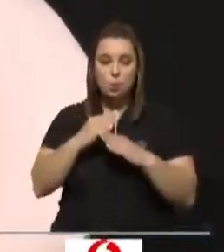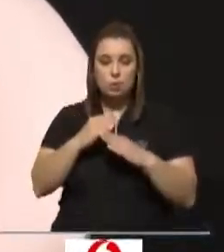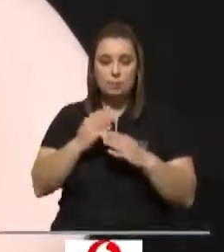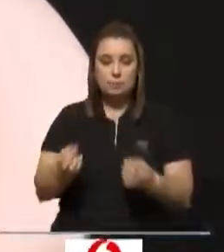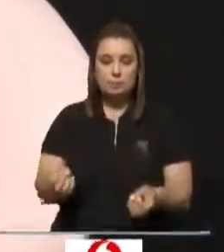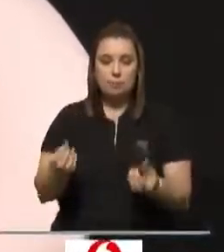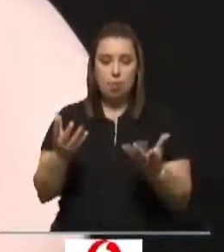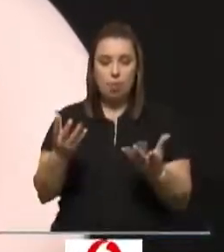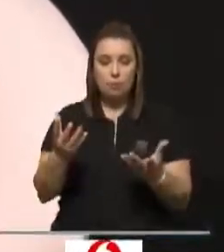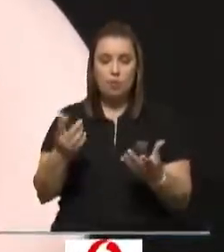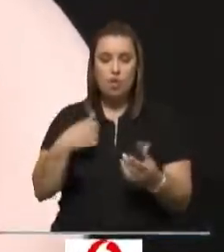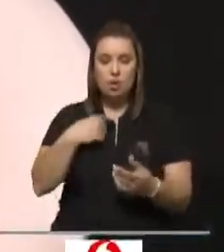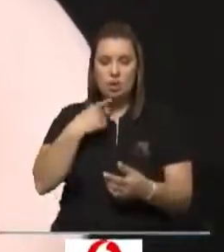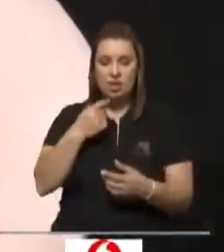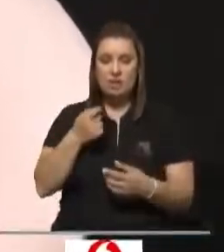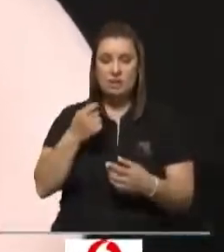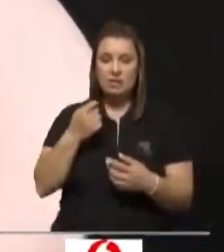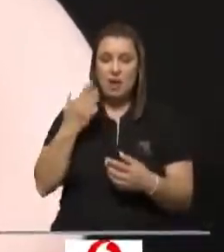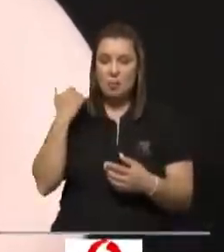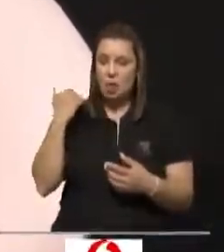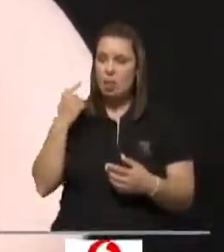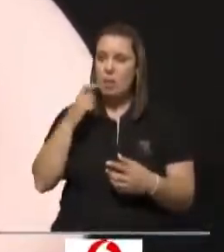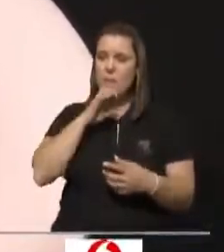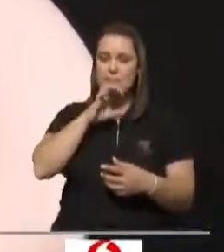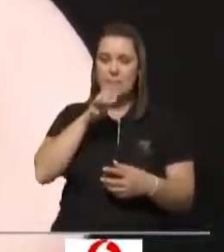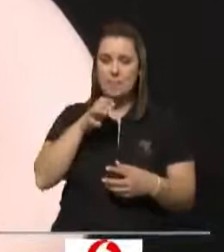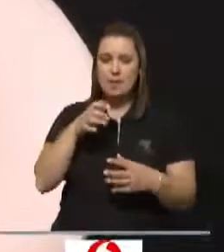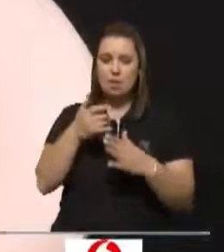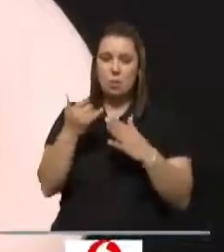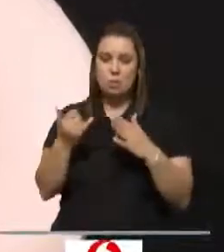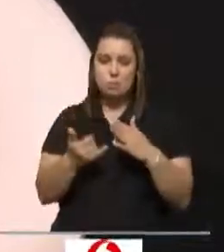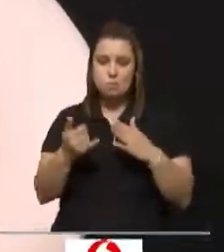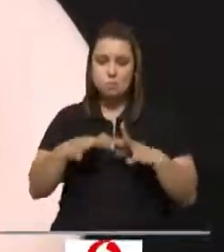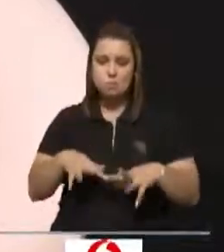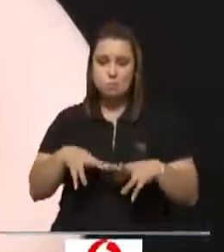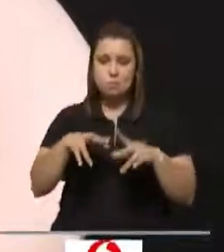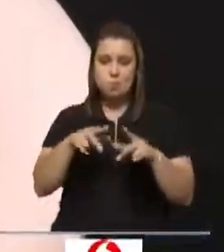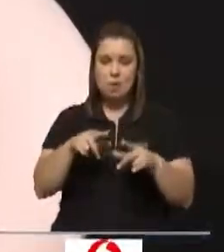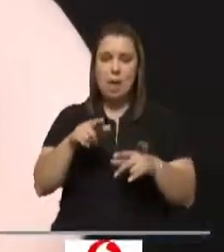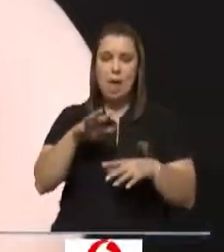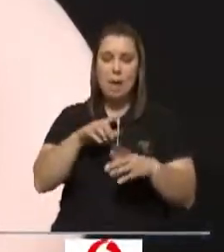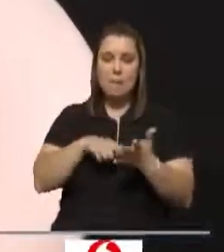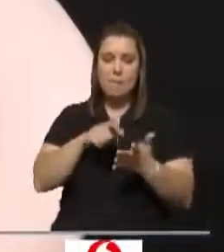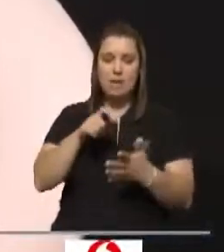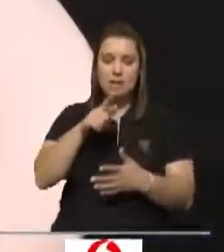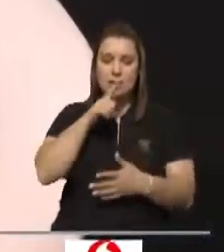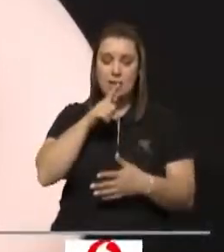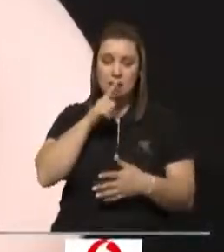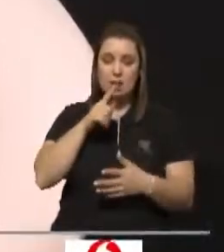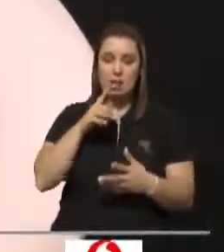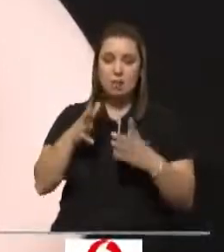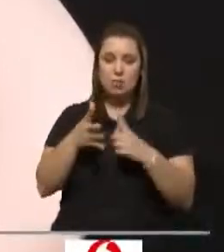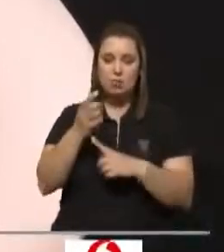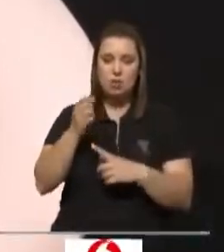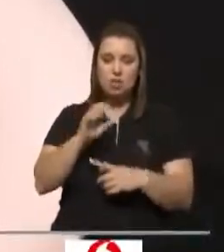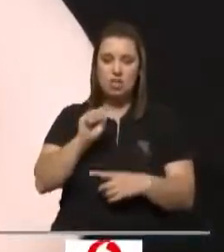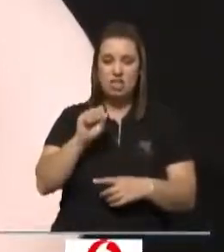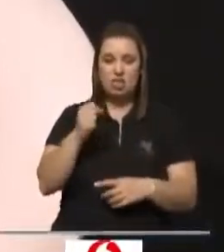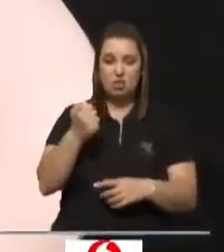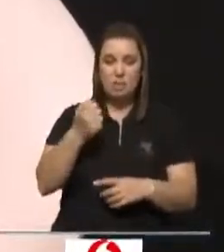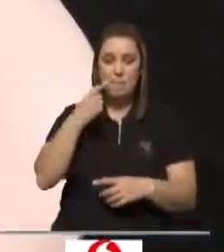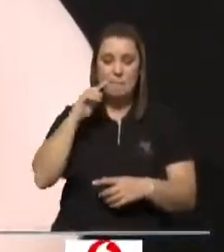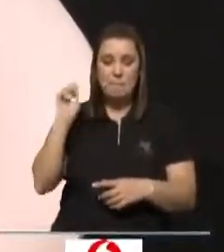last launching 5G. And so, in an underdeveloped country in Latin America, they